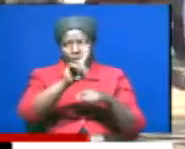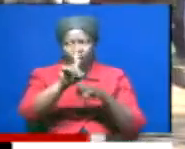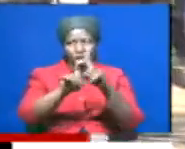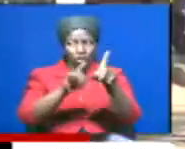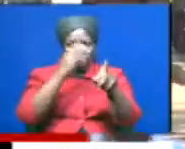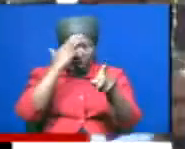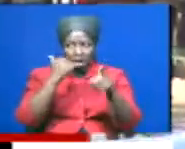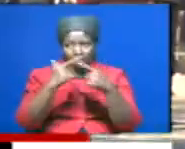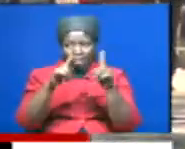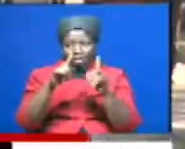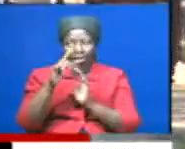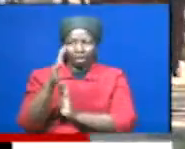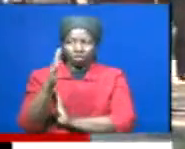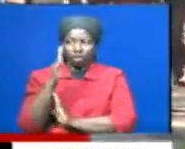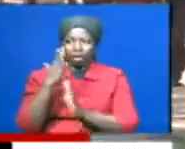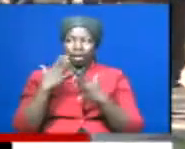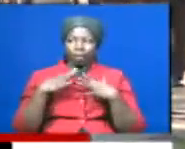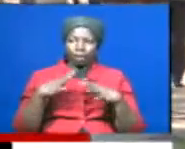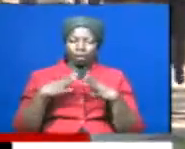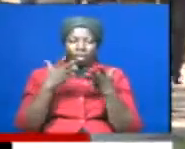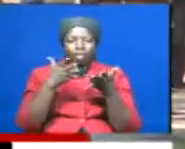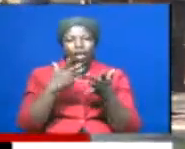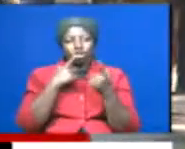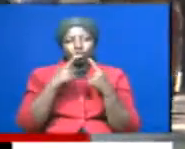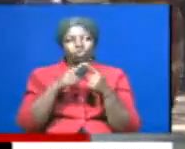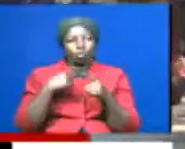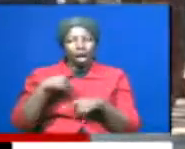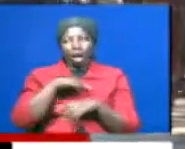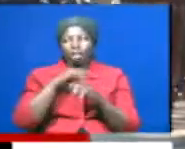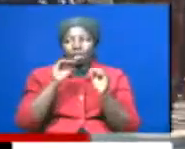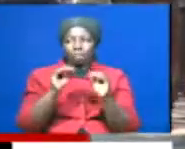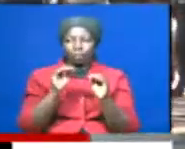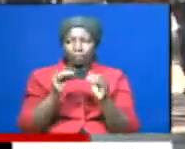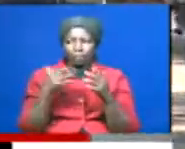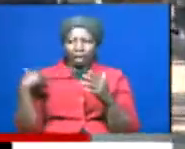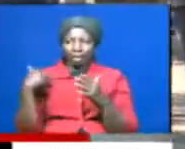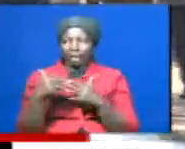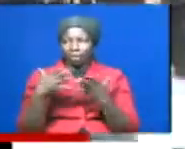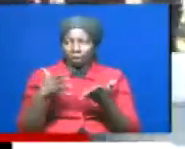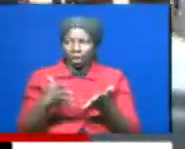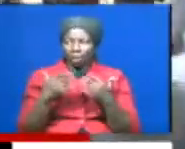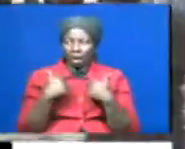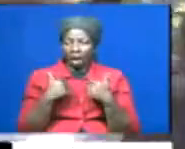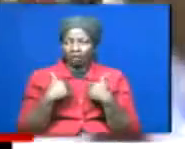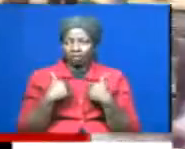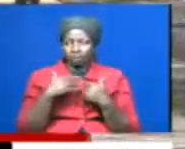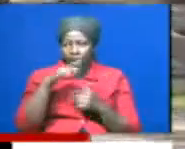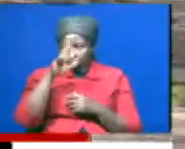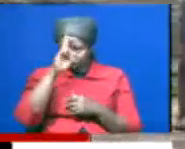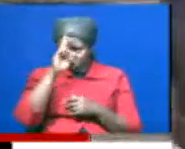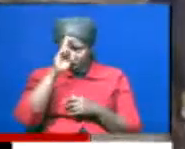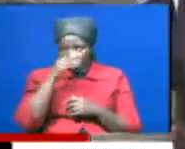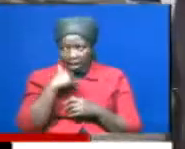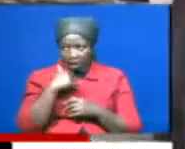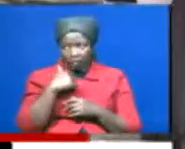rather the security personnel there, did not speak to us. So far, there hasn't been any, the police haven't been deployed to the